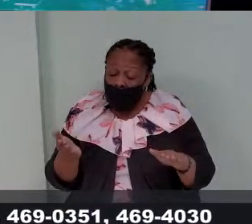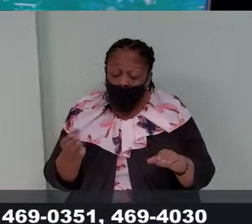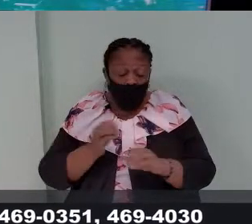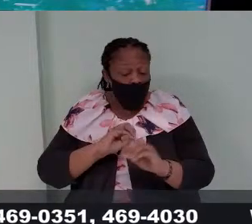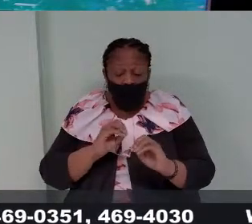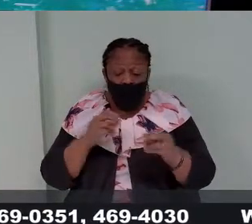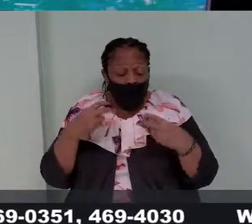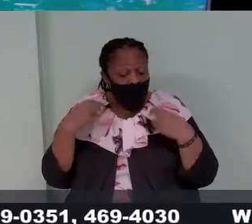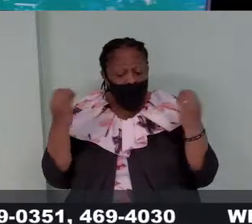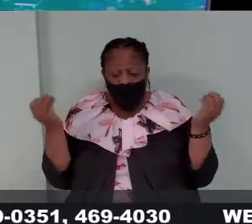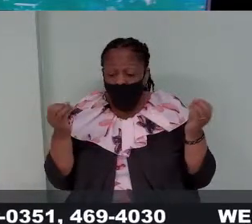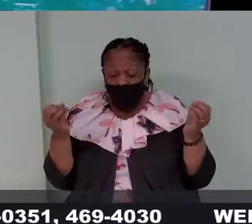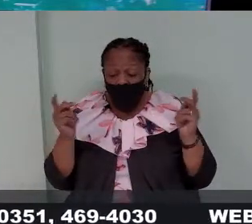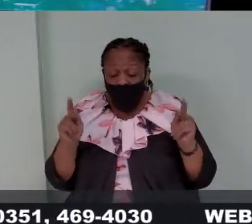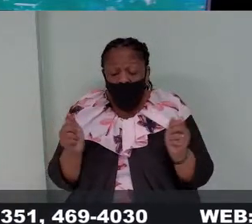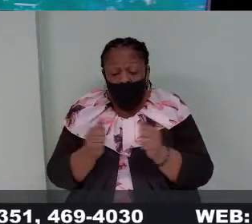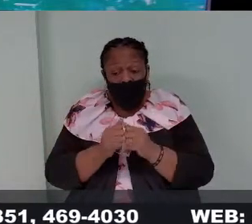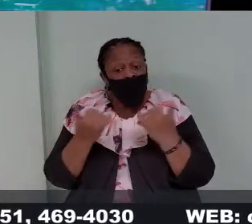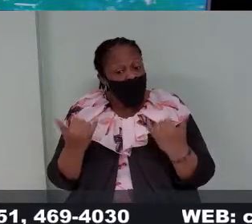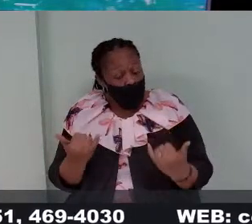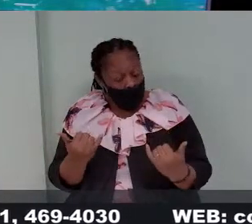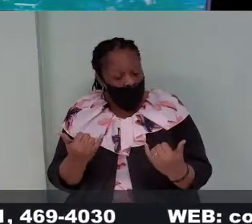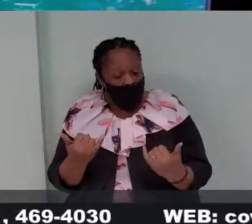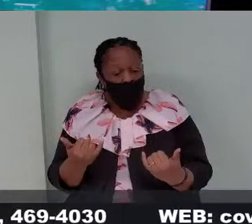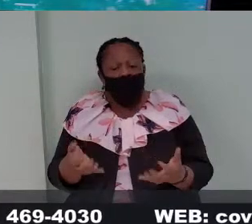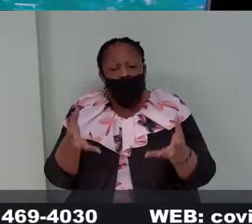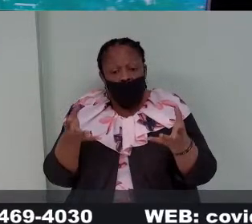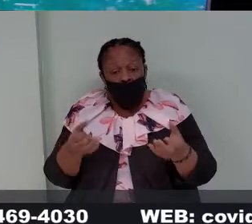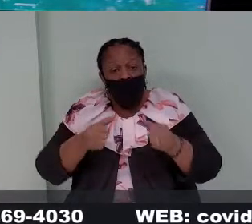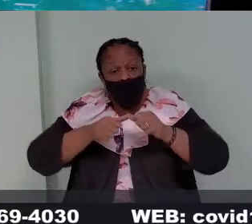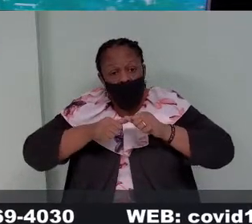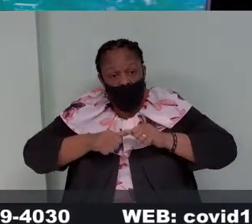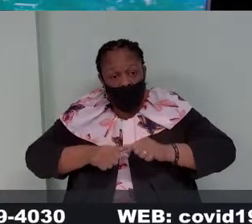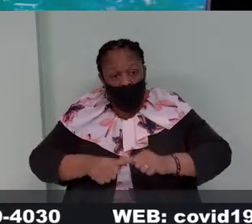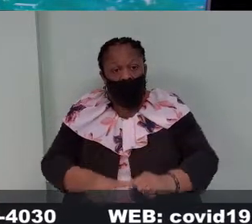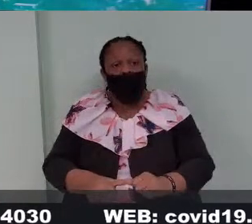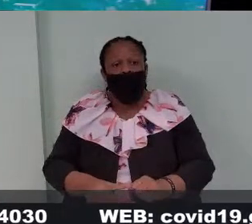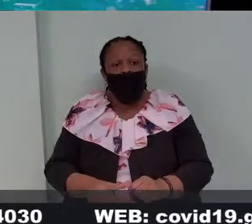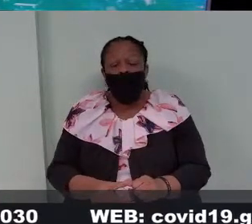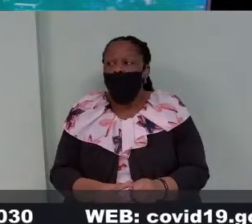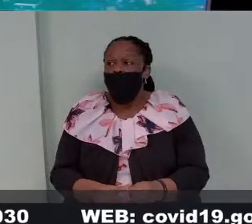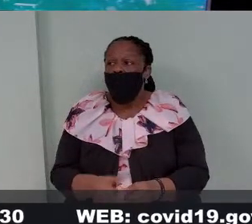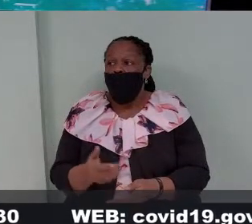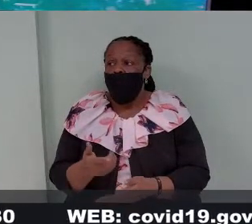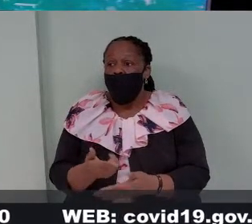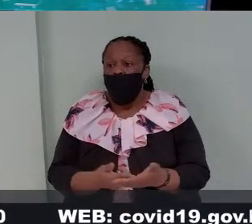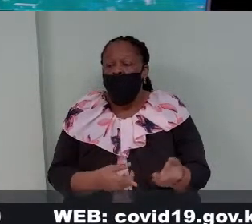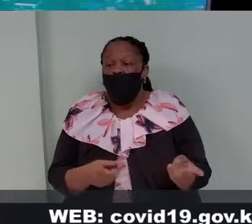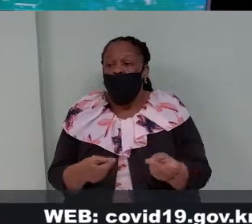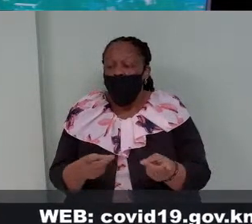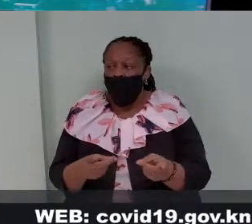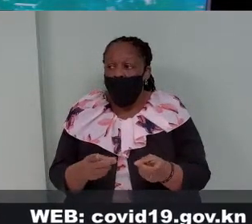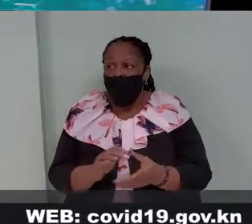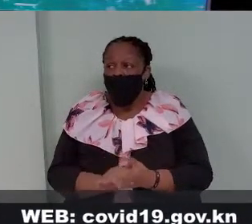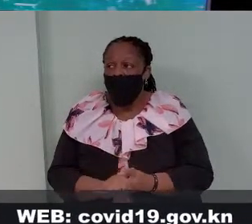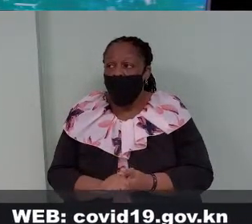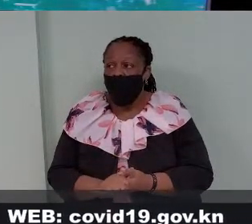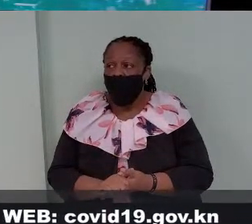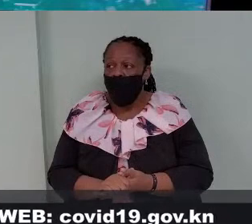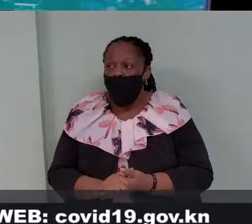have recovered. And we need to continue what we have been doing to keep our people safe. We speak about